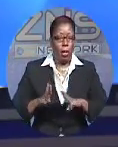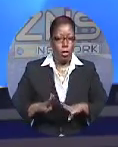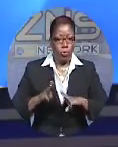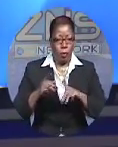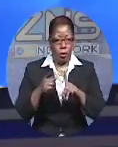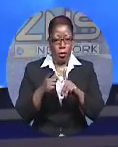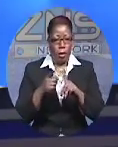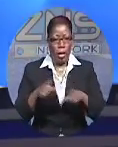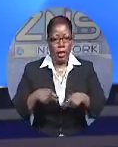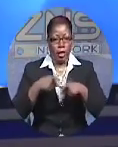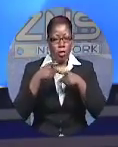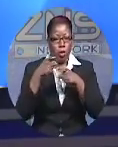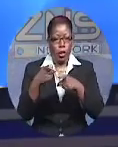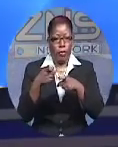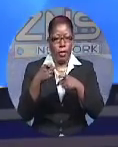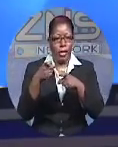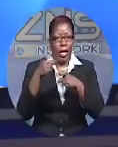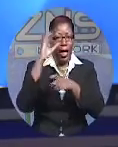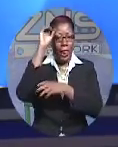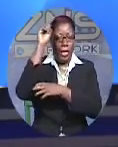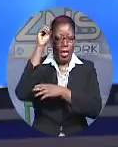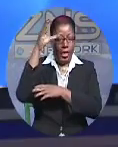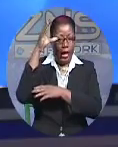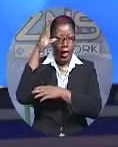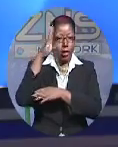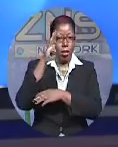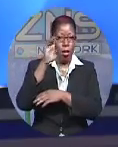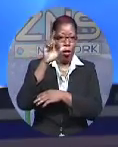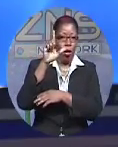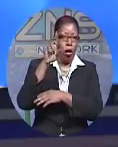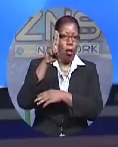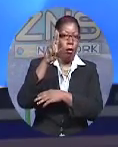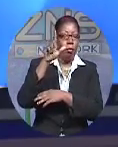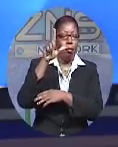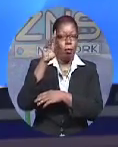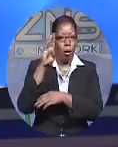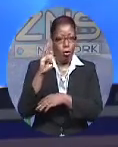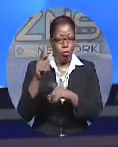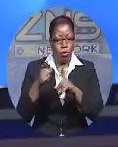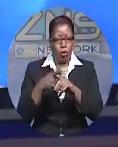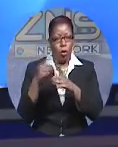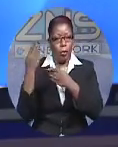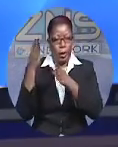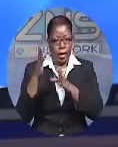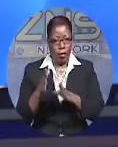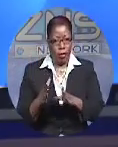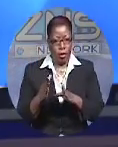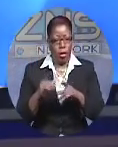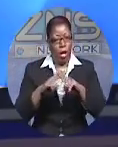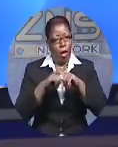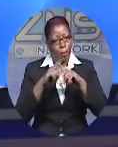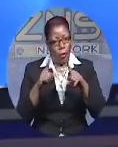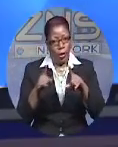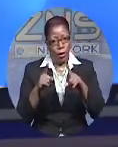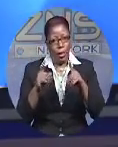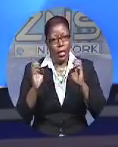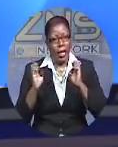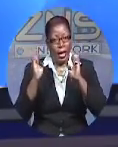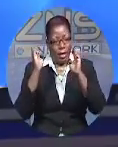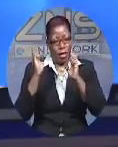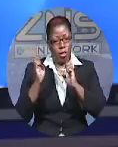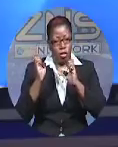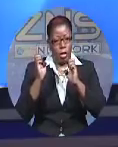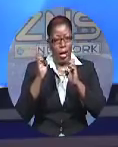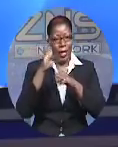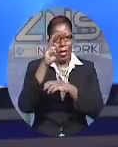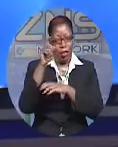distribute light bulbs to Bahamians. Roberts said during the last FNM term, energy costs skyrocketed and blackouts were the